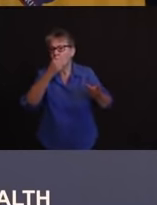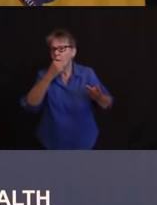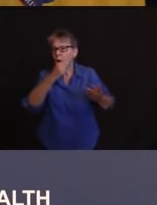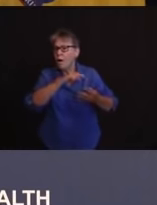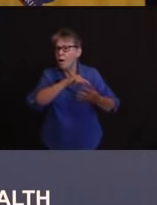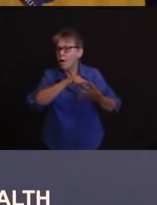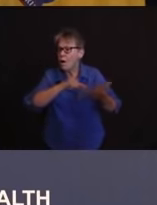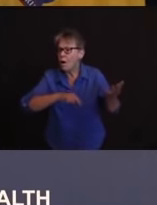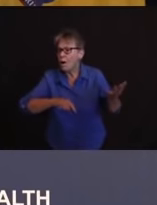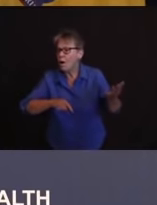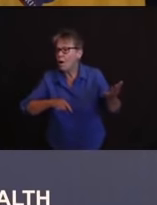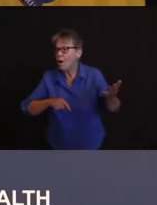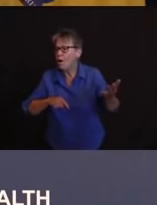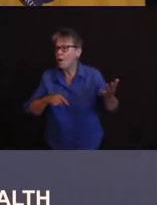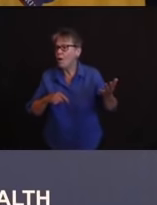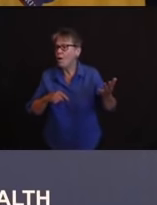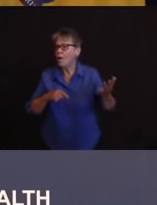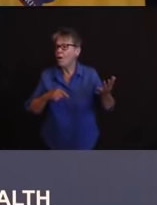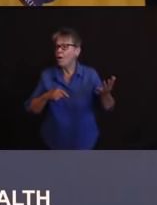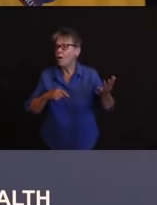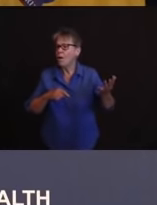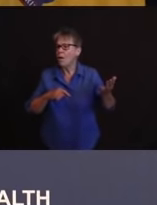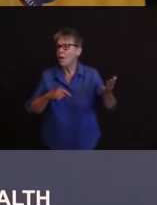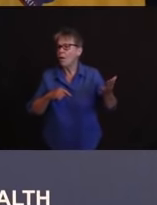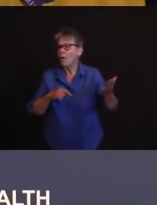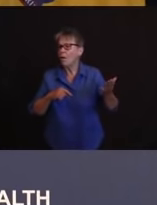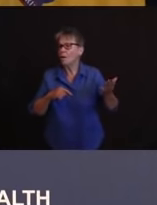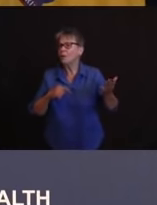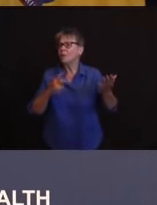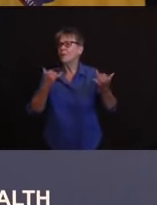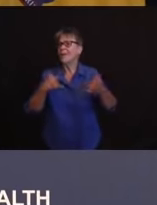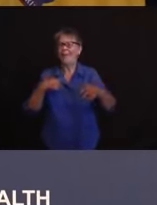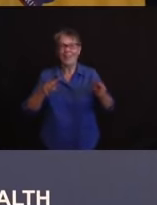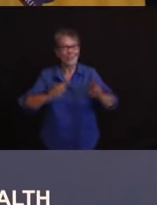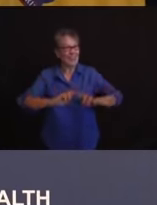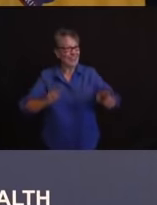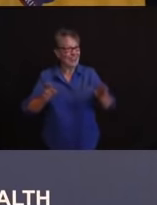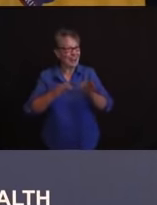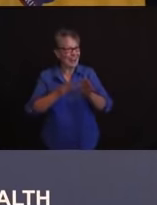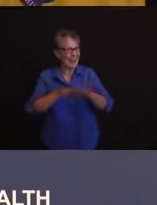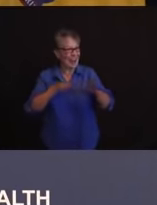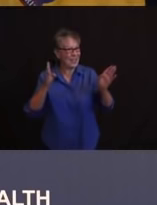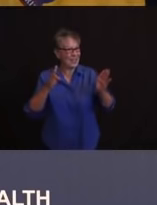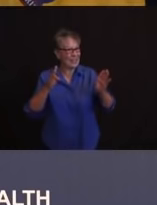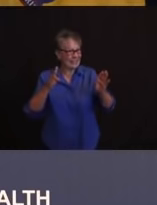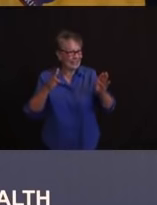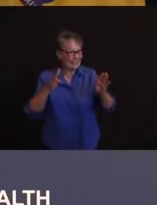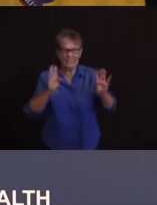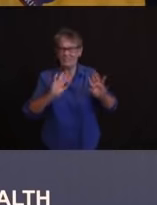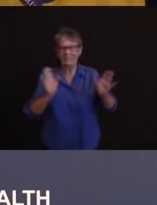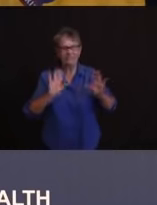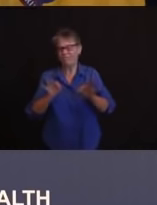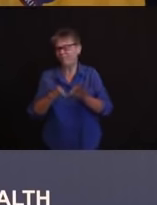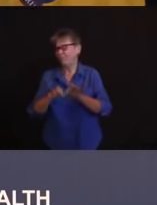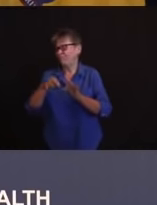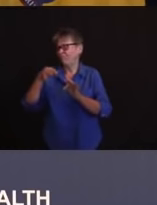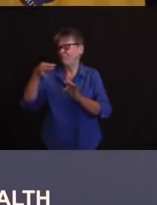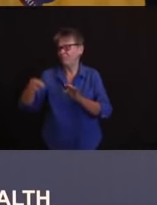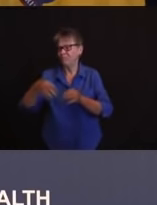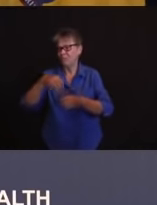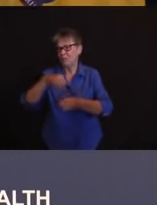dining, indoor bar, etc. Brett, I realize I didn't answer one of your questions. I still don't think we have any